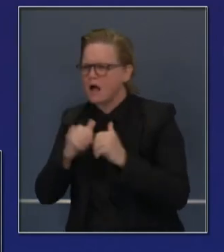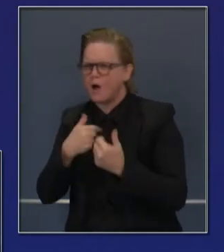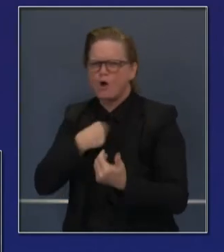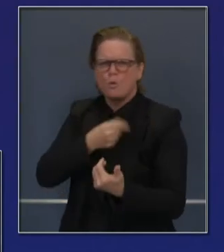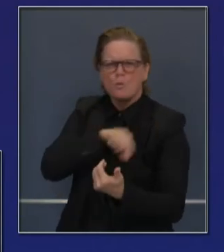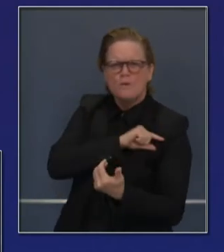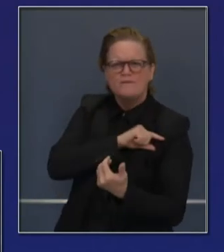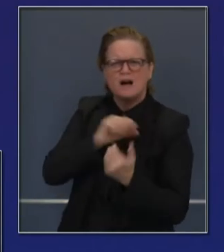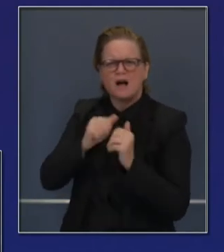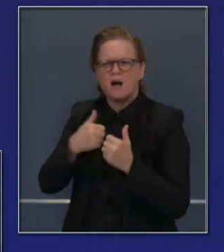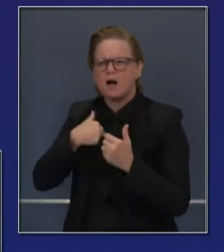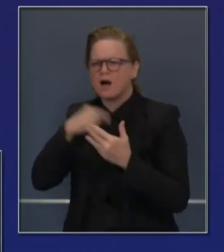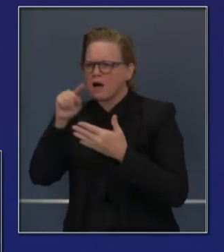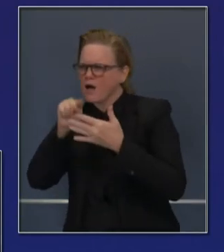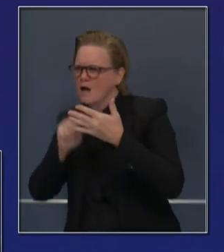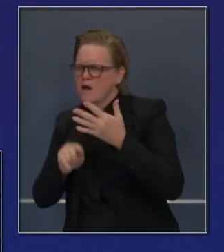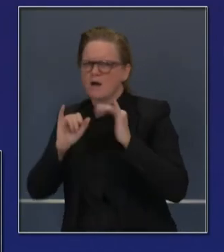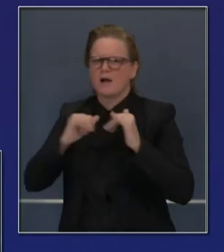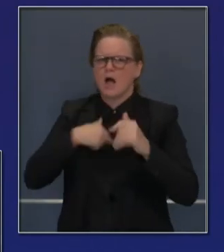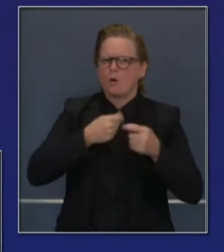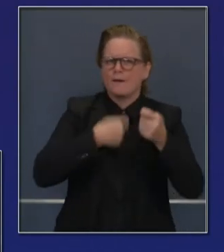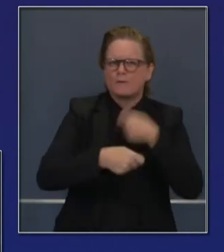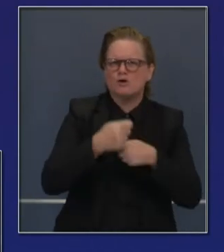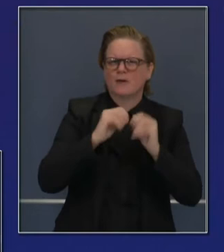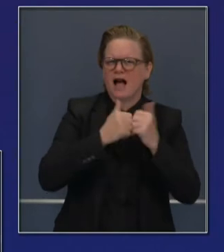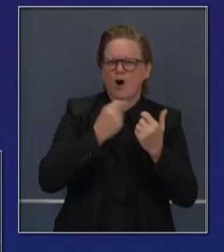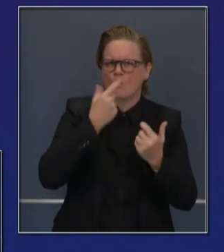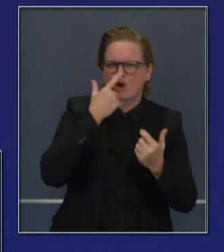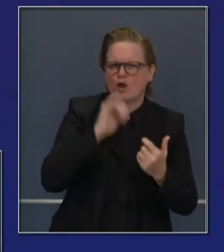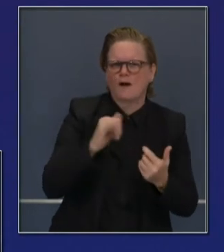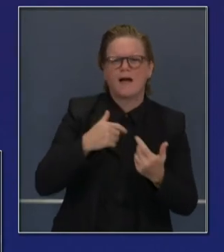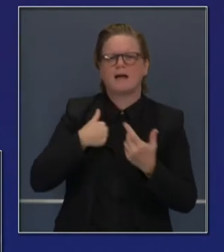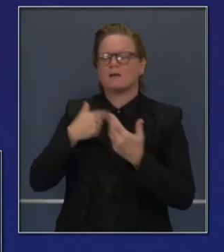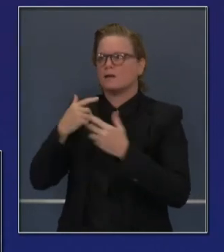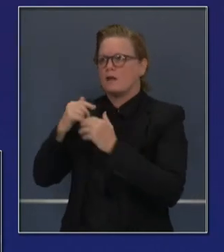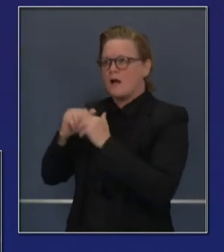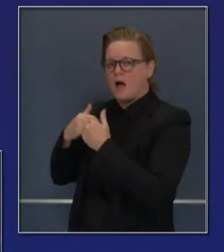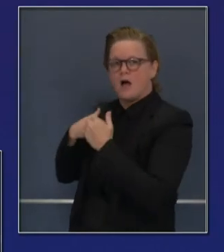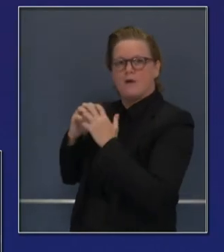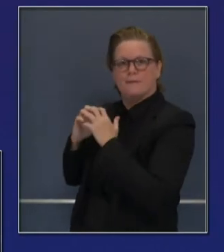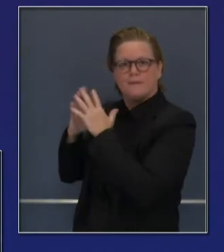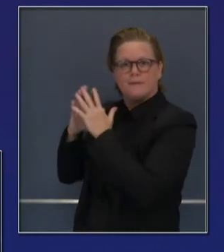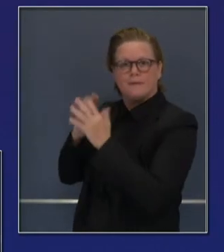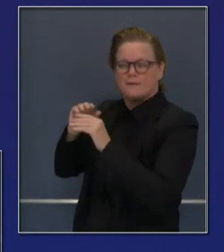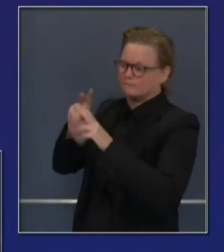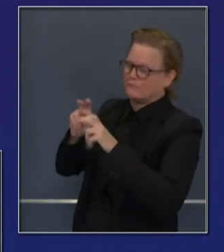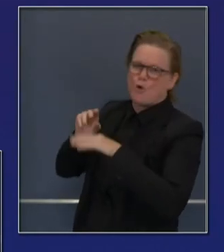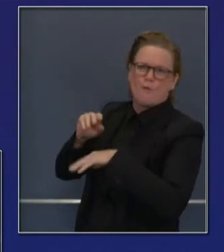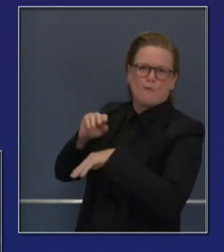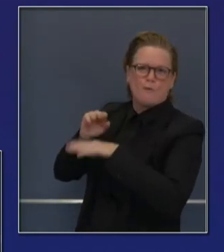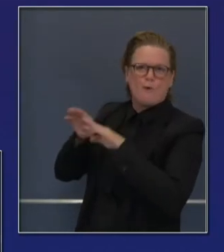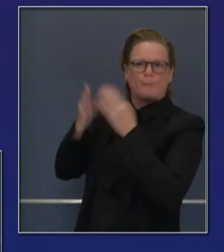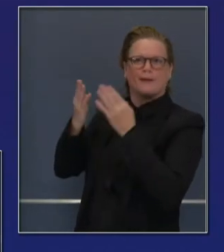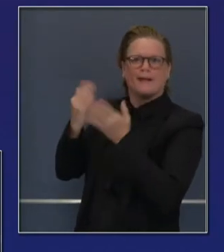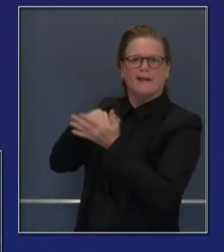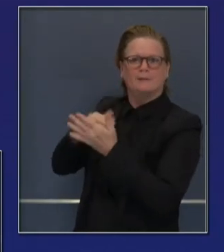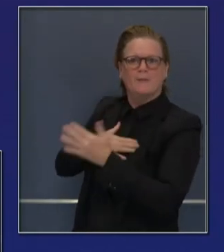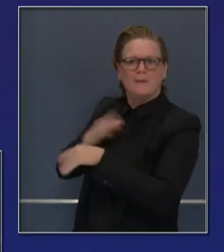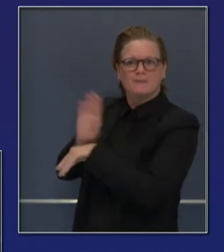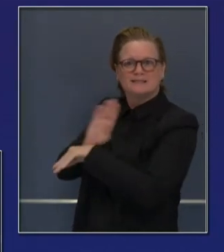it's important that we promote it nonetheless. And I want to encourage people again to go to that COVID-19.ca.gov website,